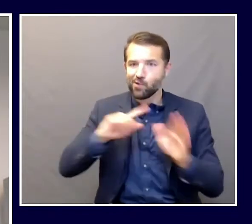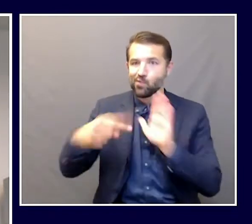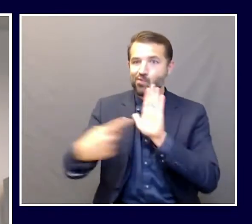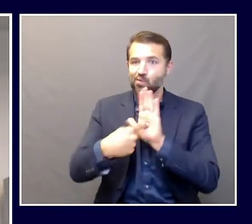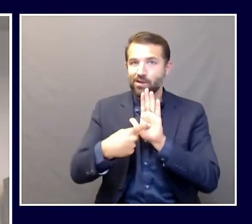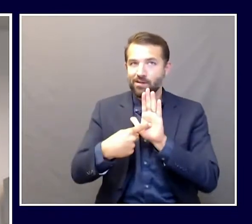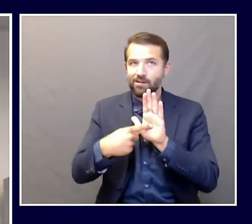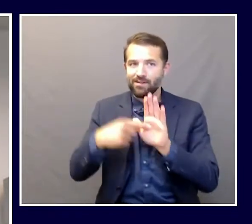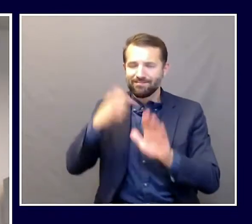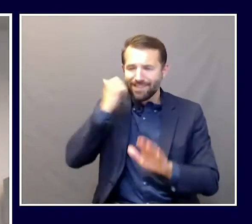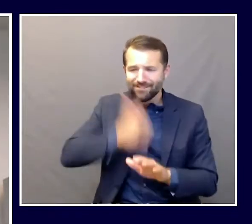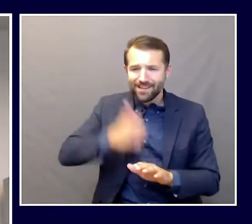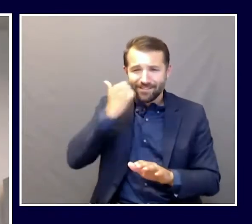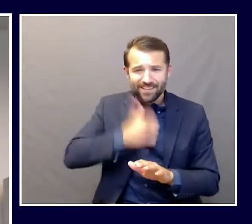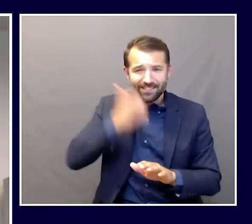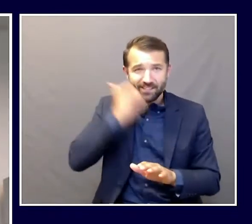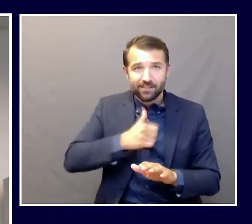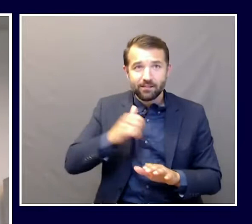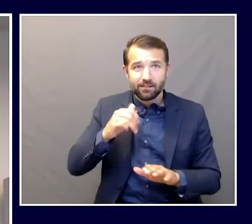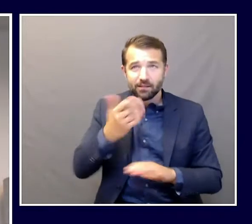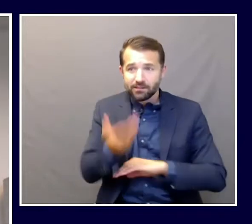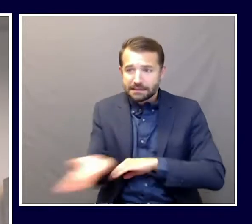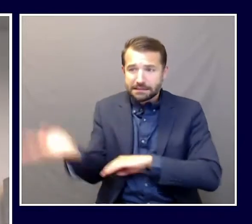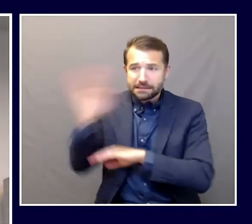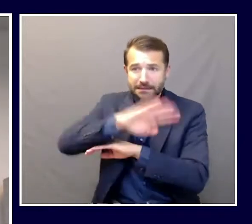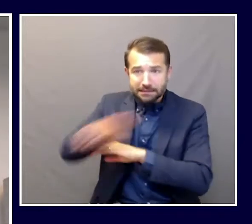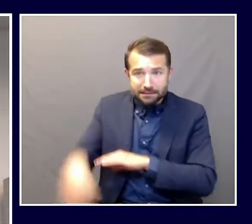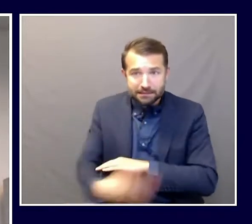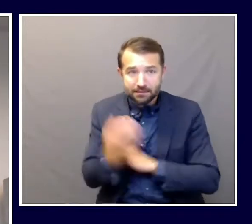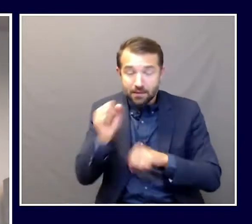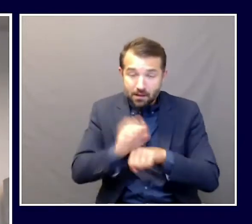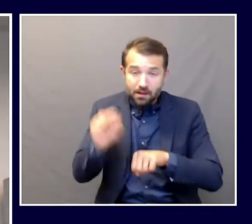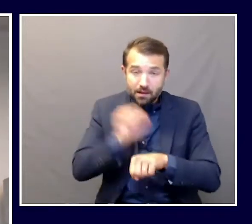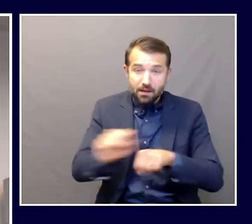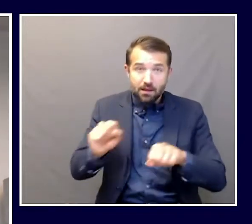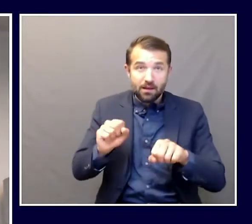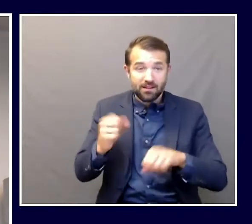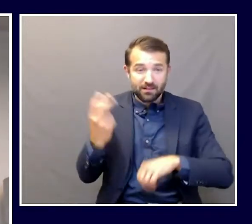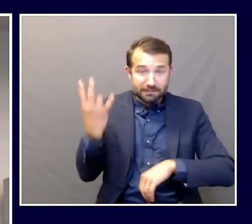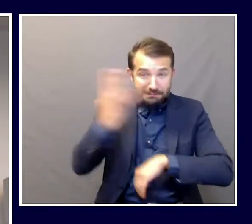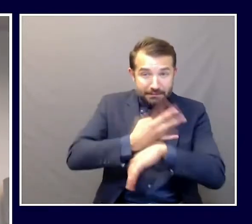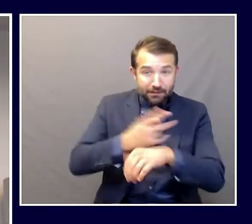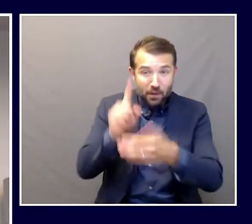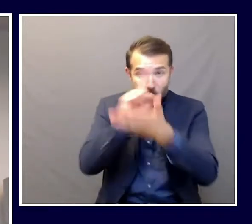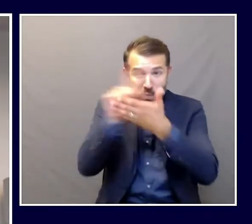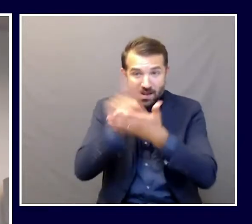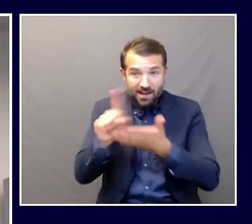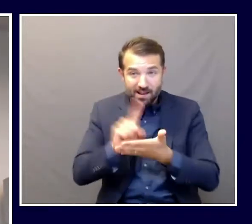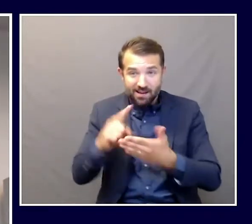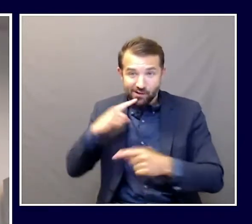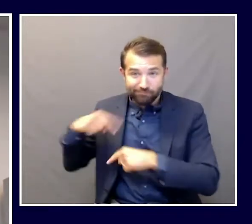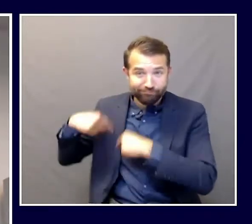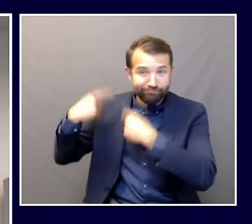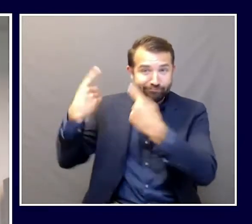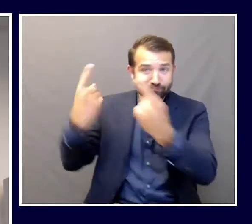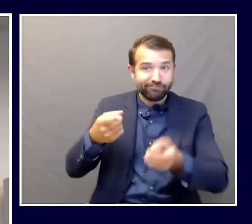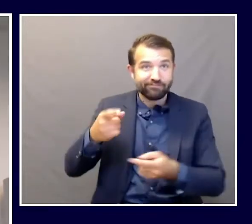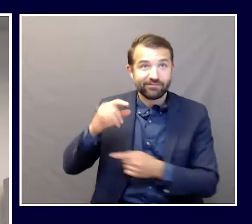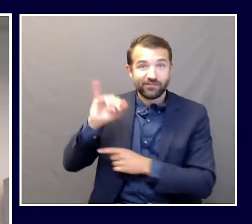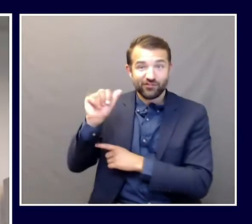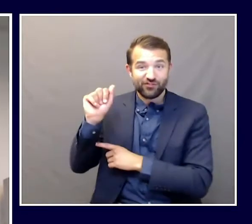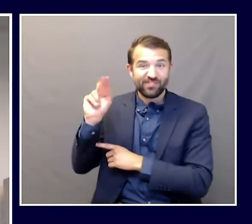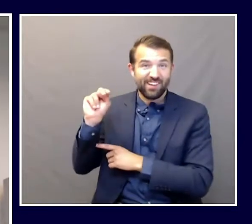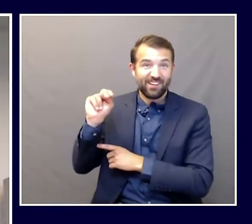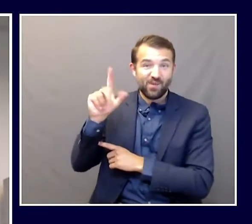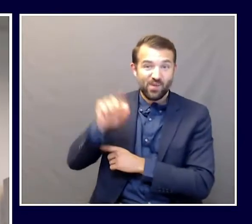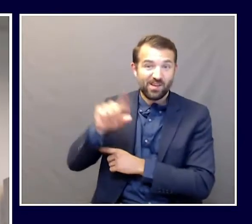tirelessly, 24 hours a day, 7 days a week, since January of 2020, I've been able to convey